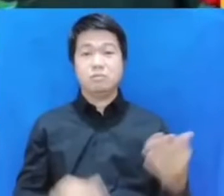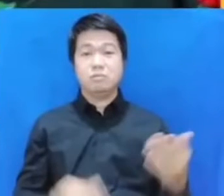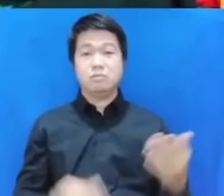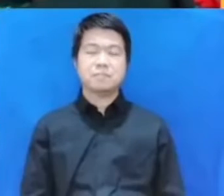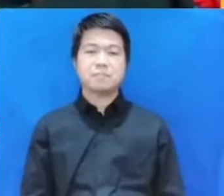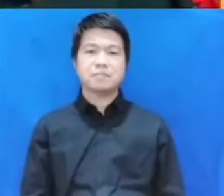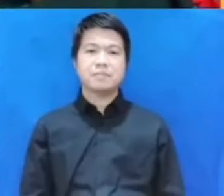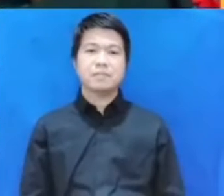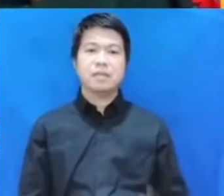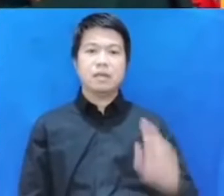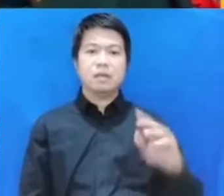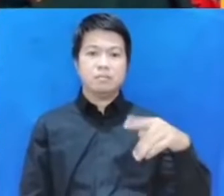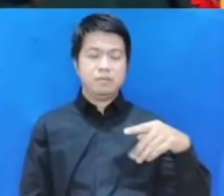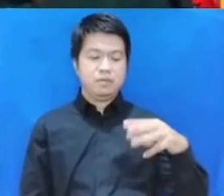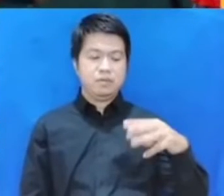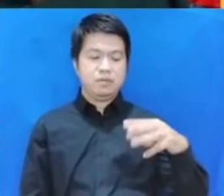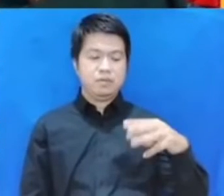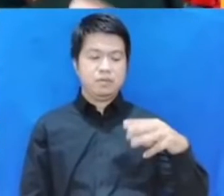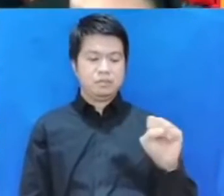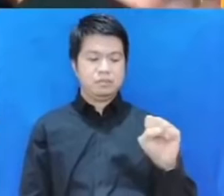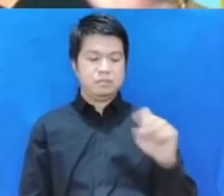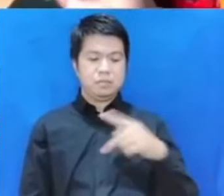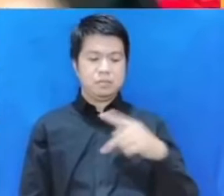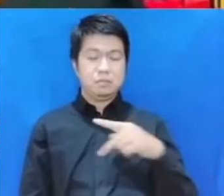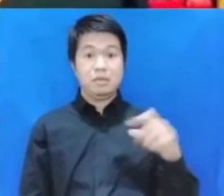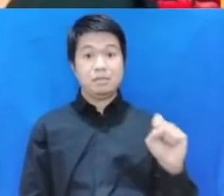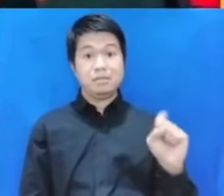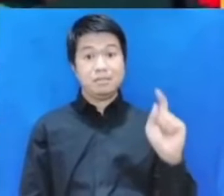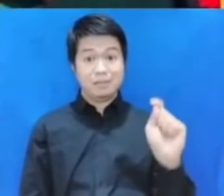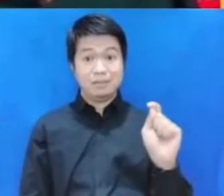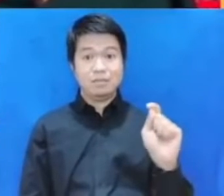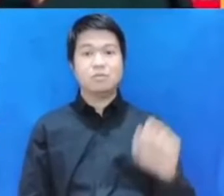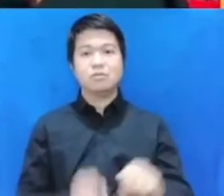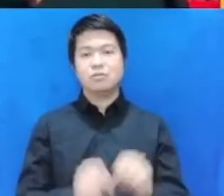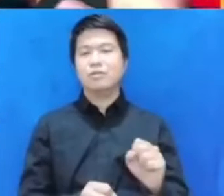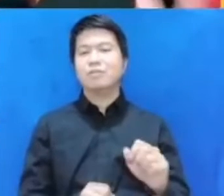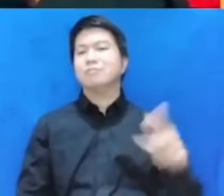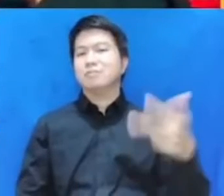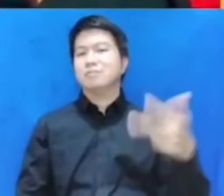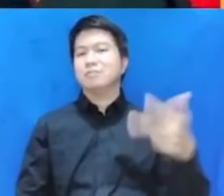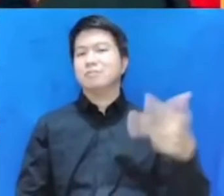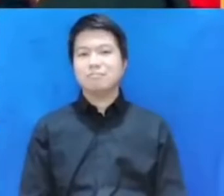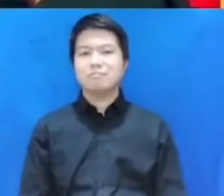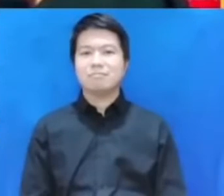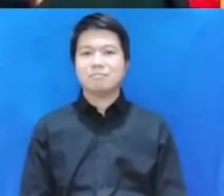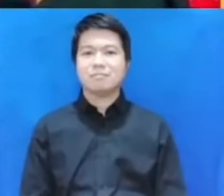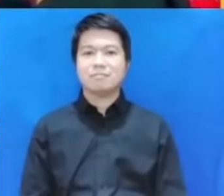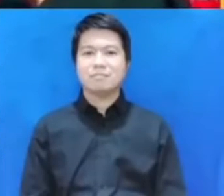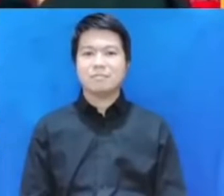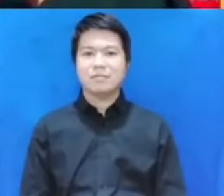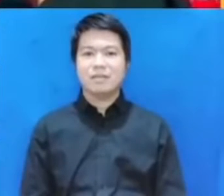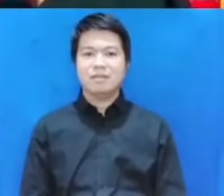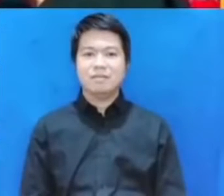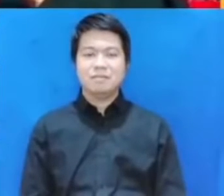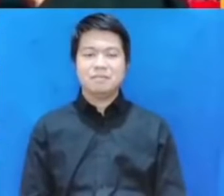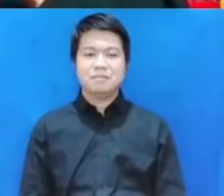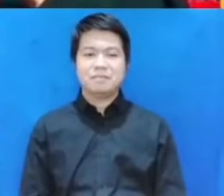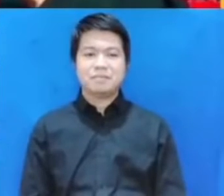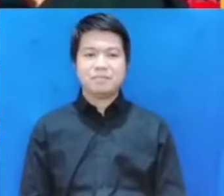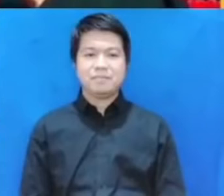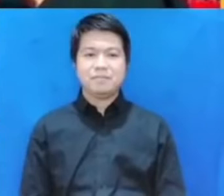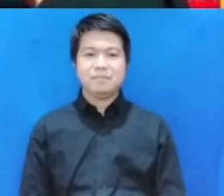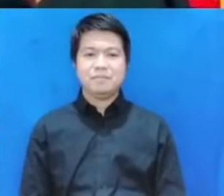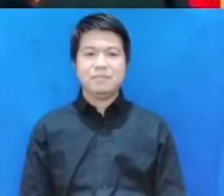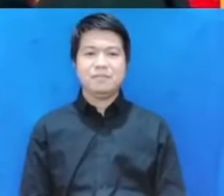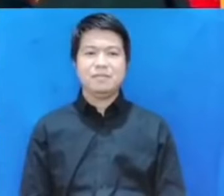RPMS PPST tools. Okay, so that's our third feature of the DM4 series of